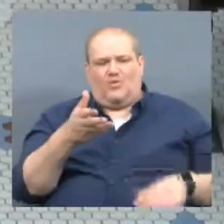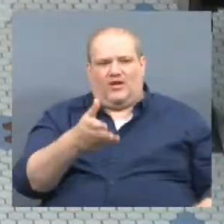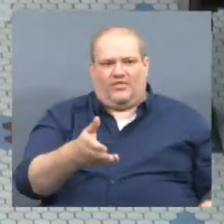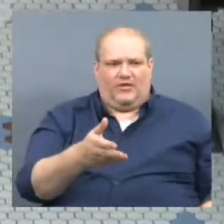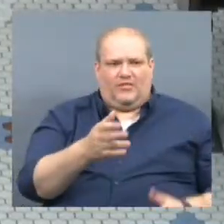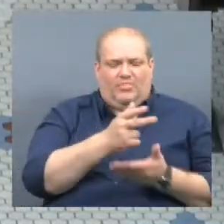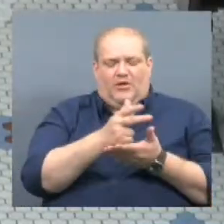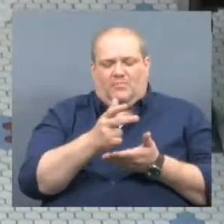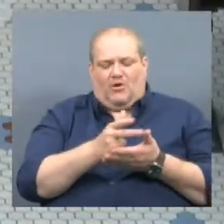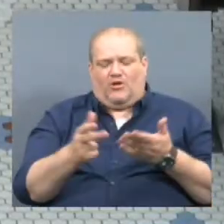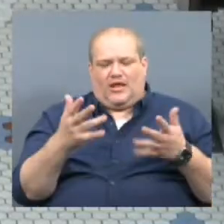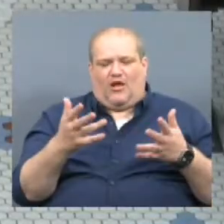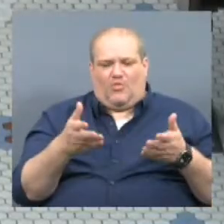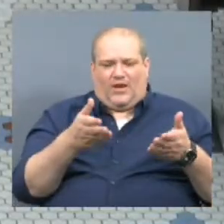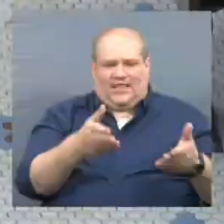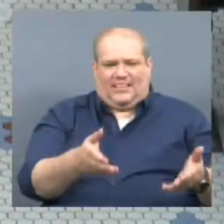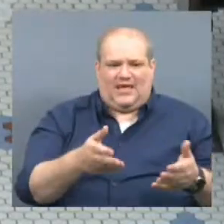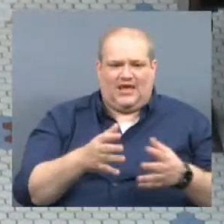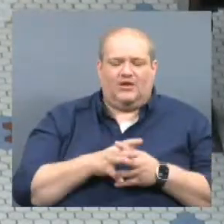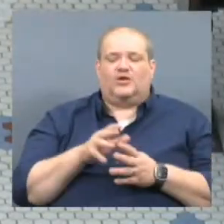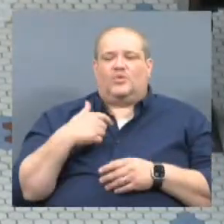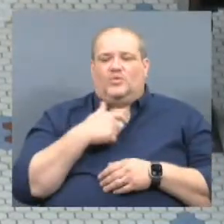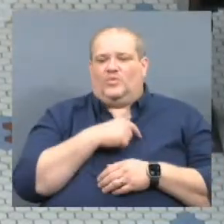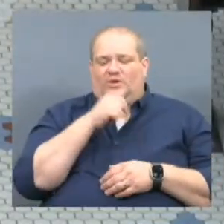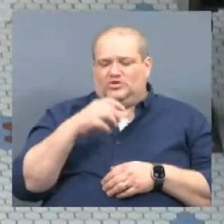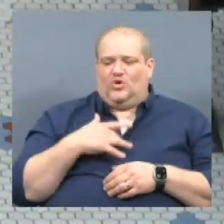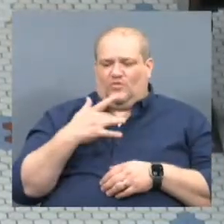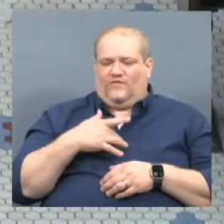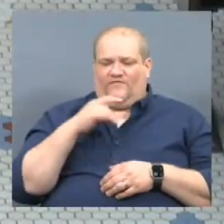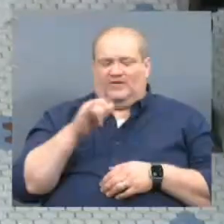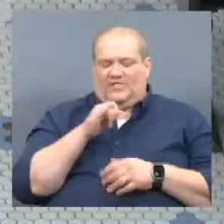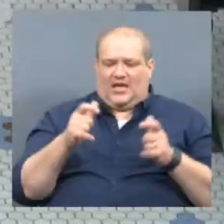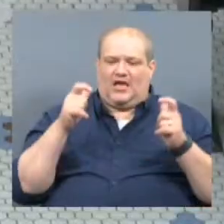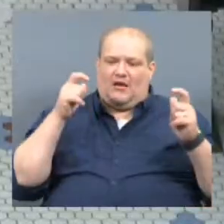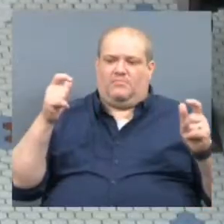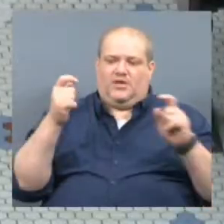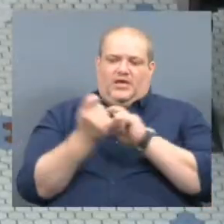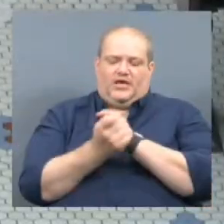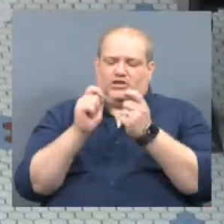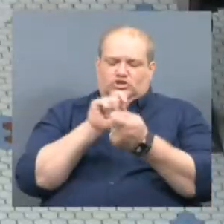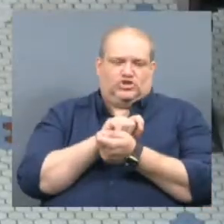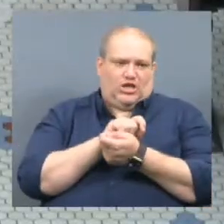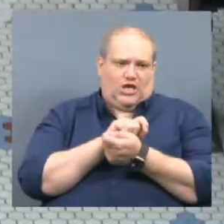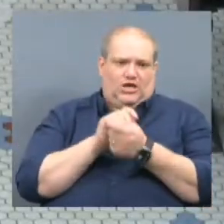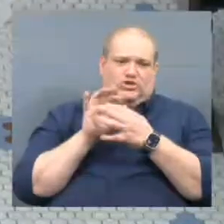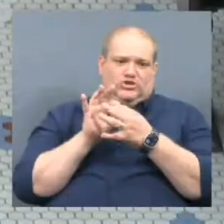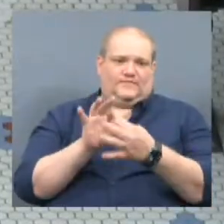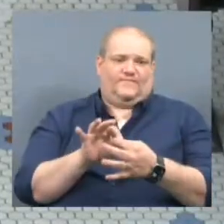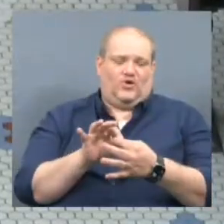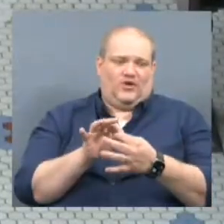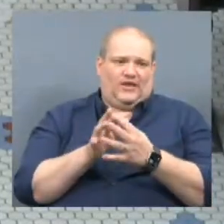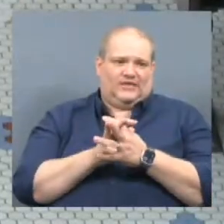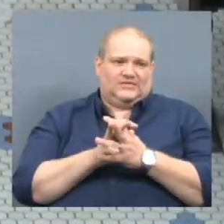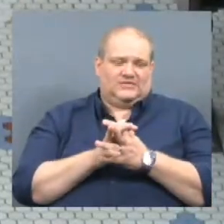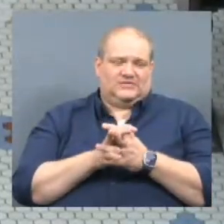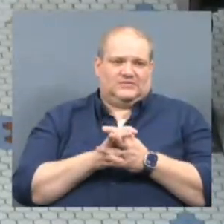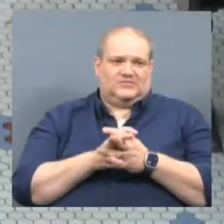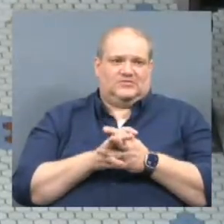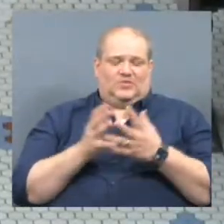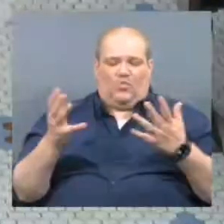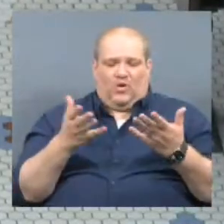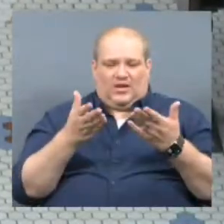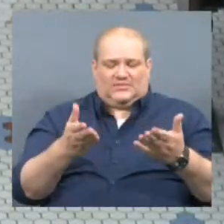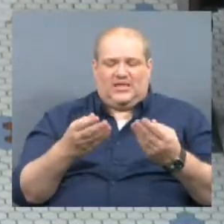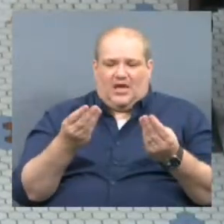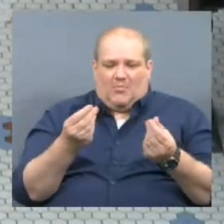is parking already there. So we don't feel like it's a great change as far as what's already there